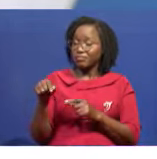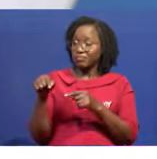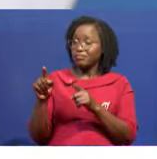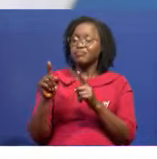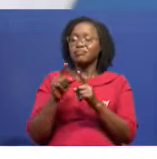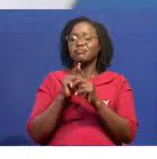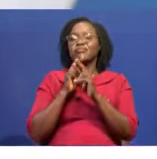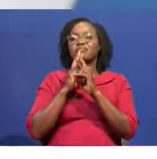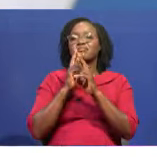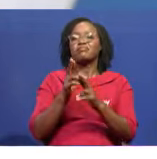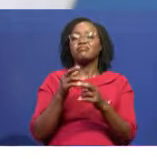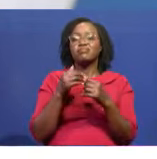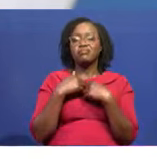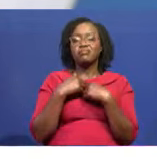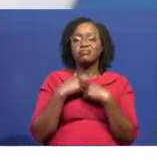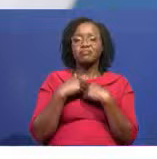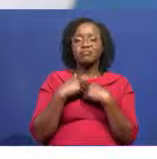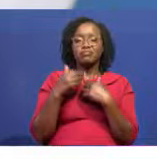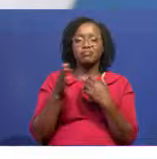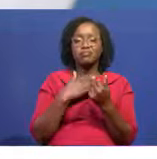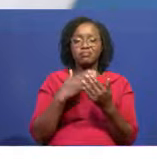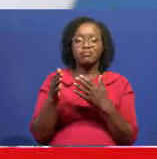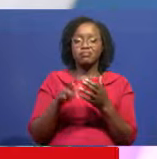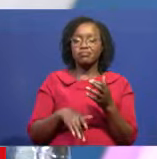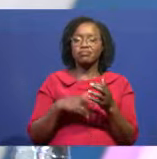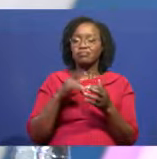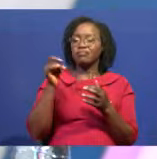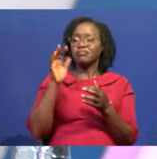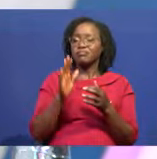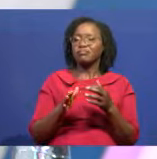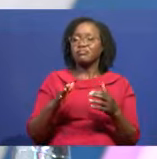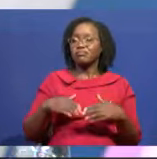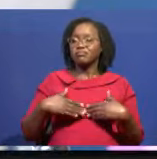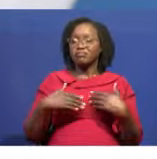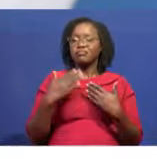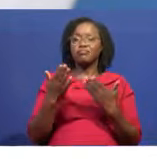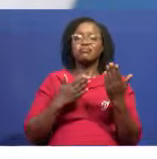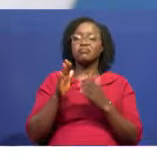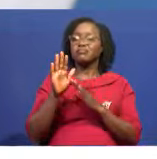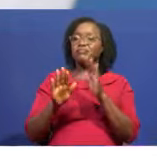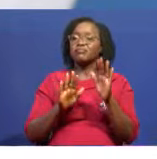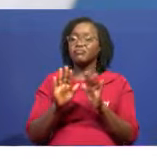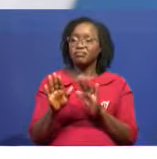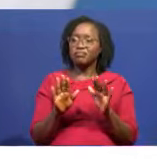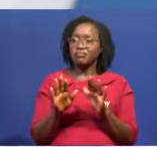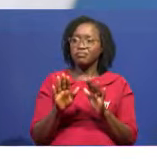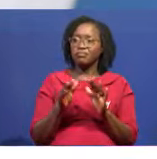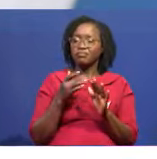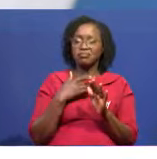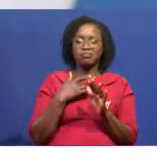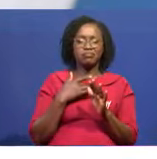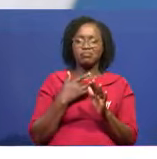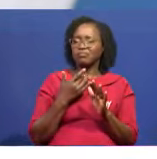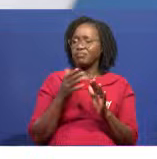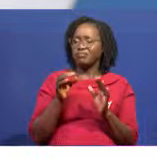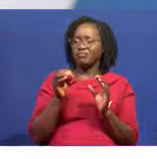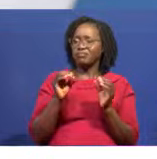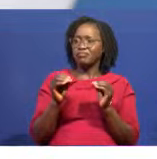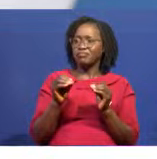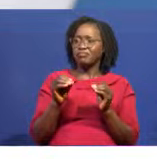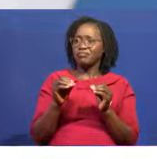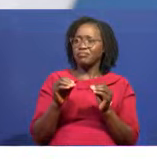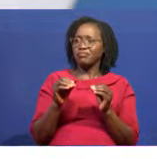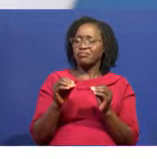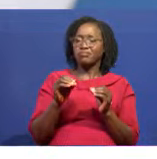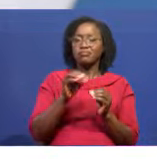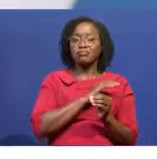get the feedback on whether they feel the Kenyan people are happy with their services. I think it would be unfair for me to speak on behalf of a sister